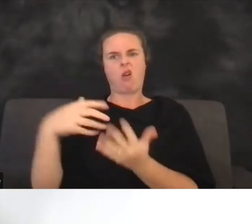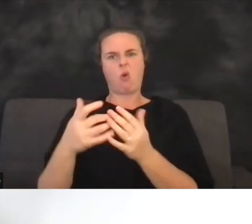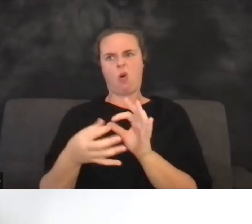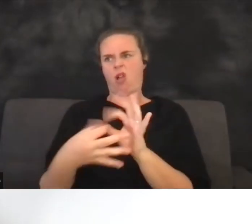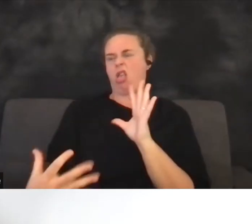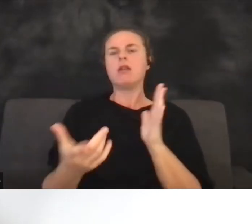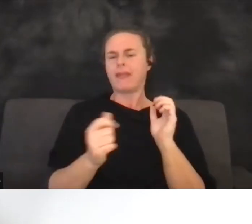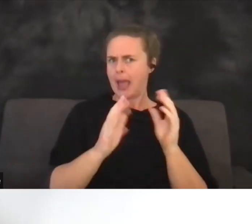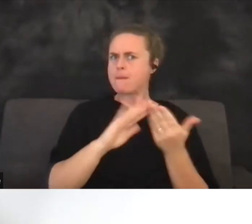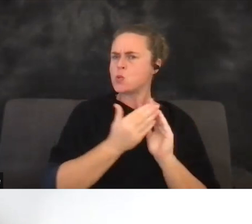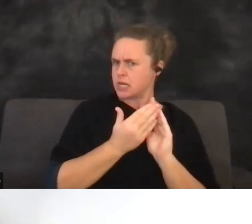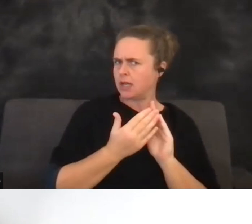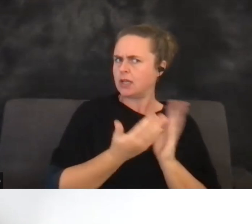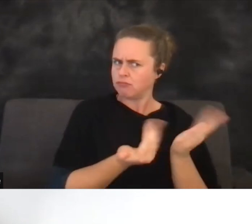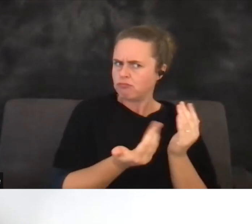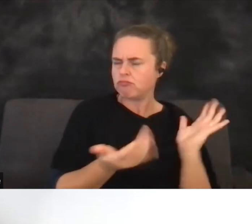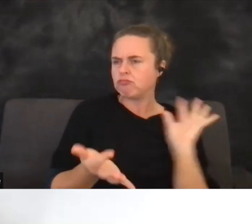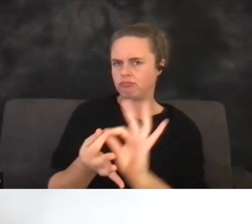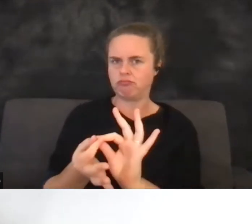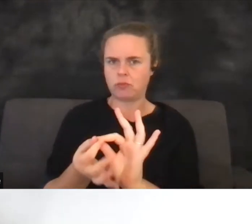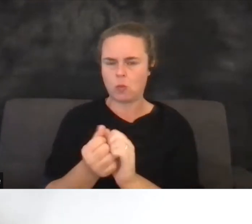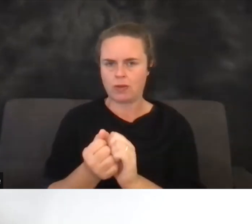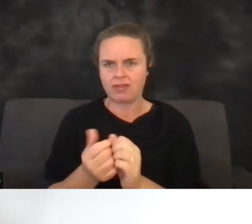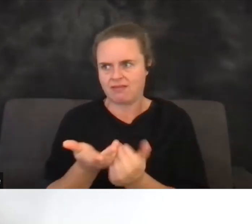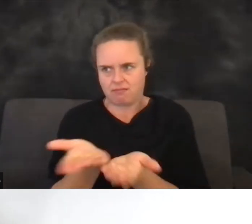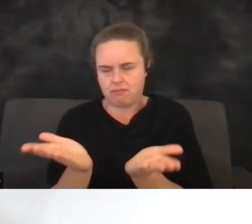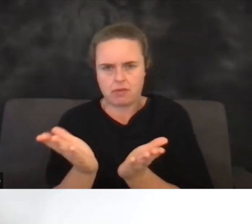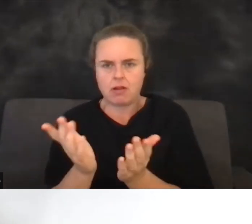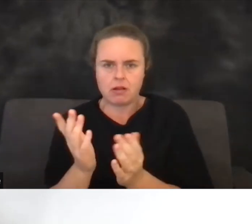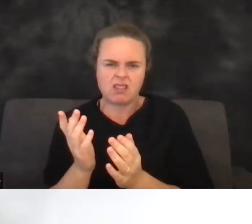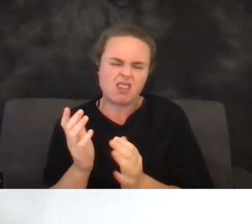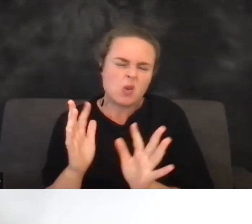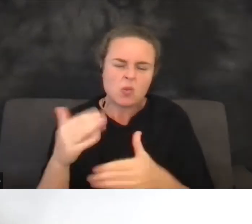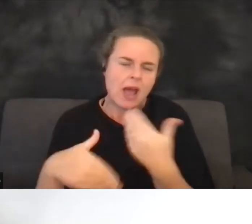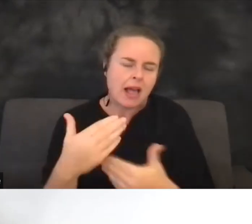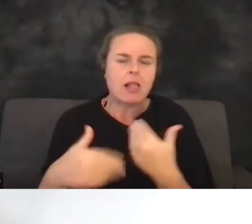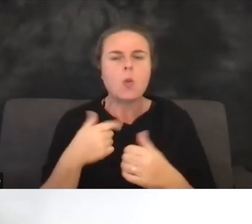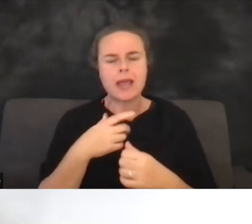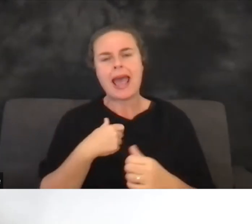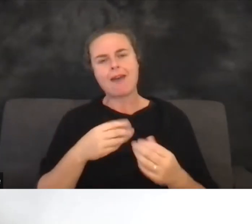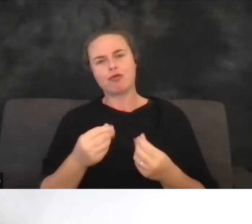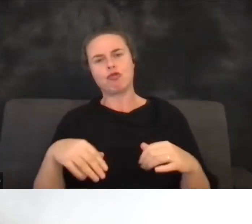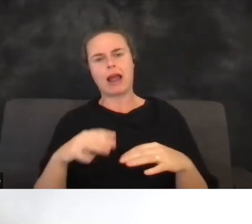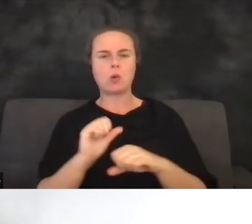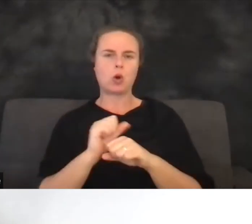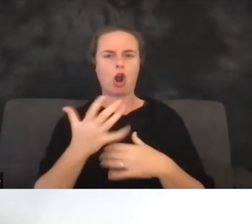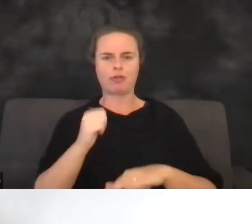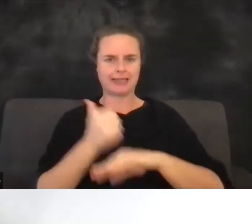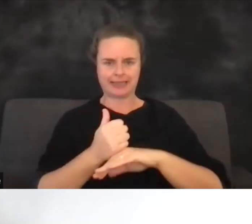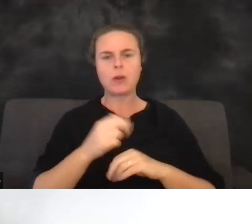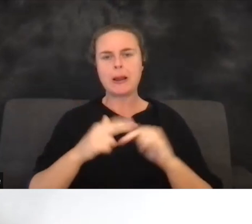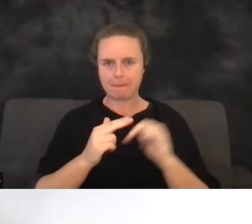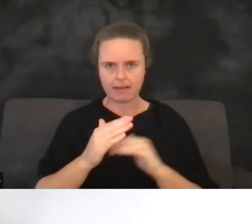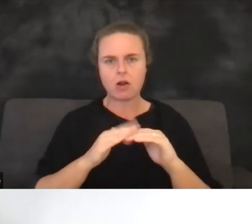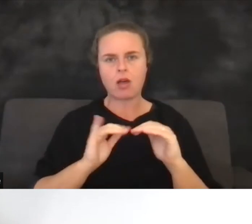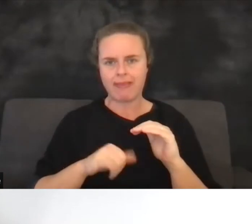collaboration, I think that we have some groundwork here that we can build on in the future. And I'm really looking forward